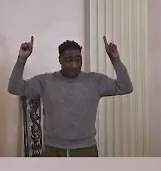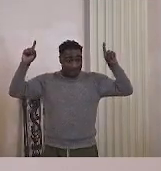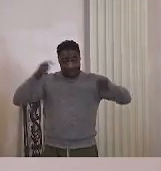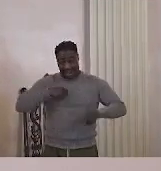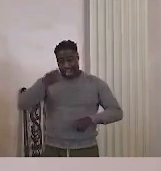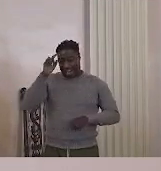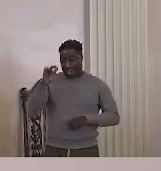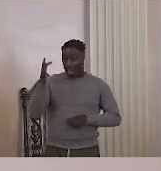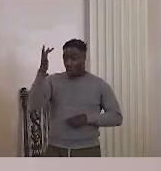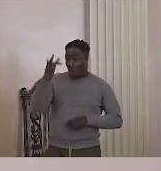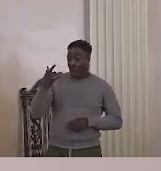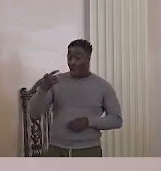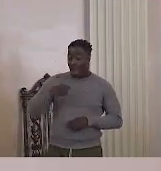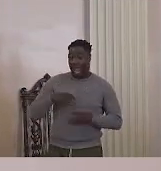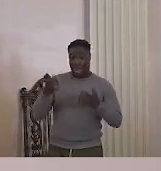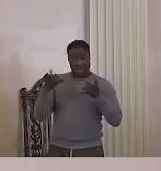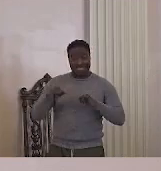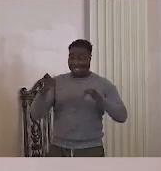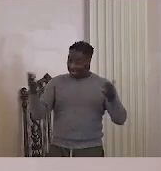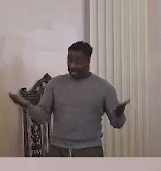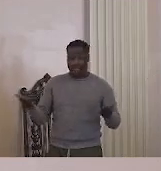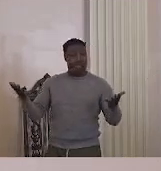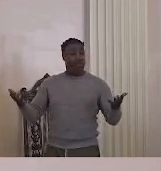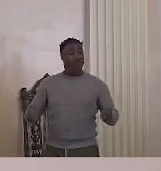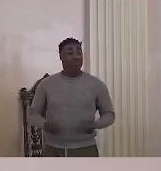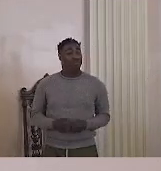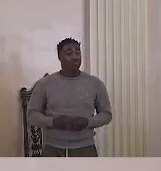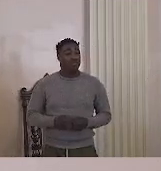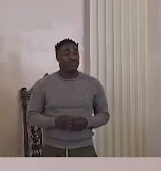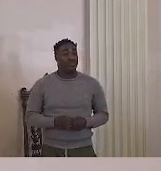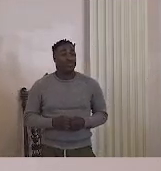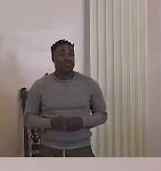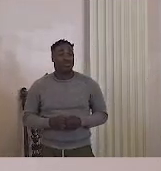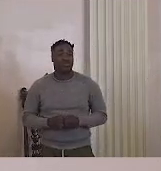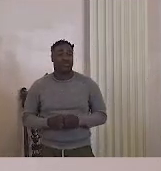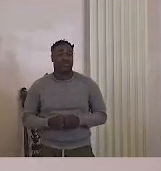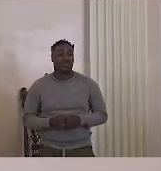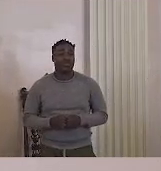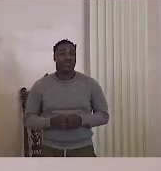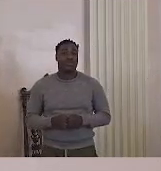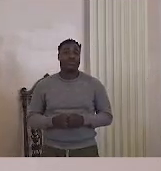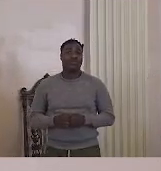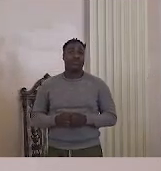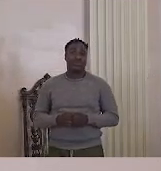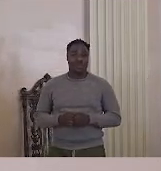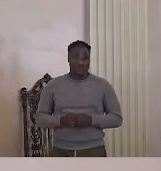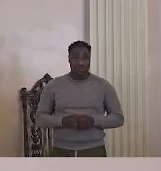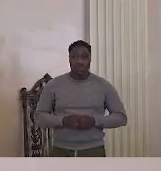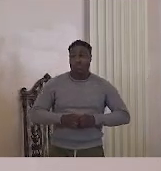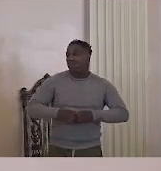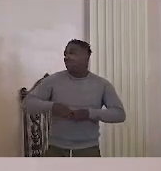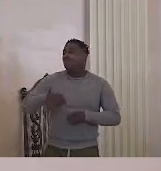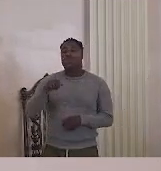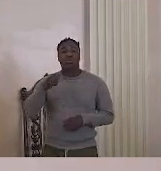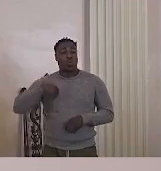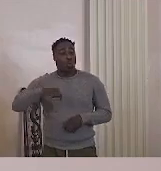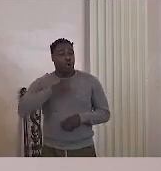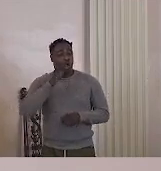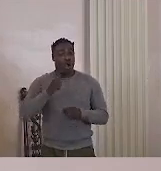I think that's why I'm still here. You may have heard the phrase co-creation with